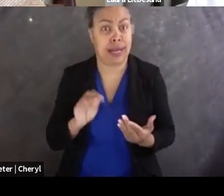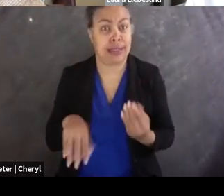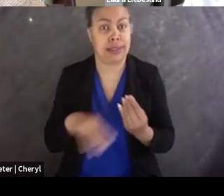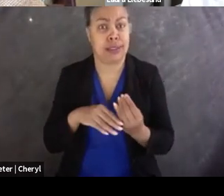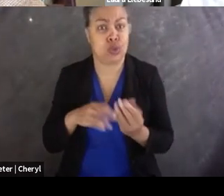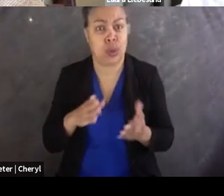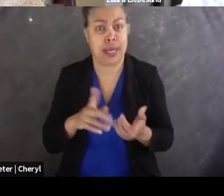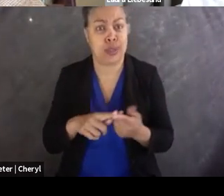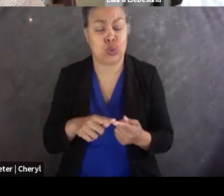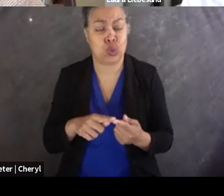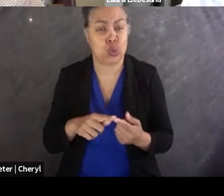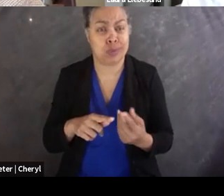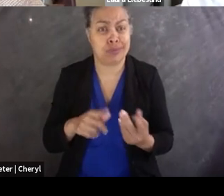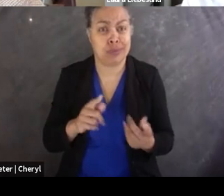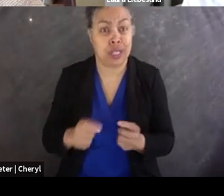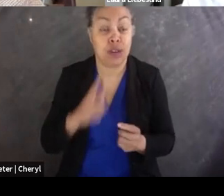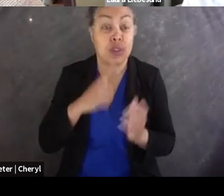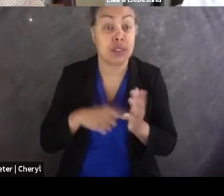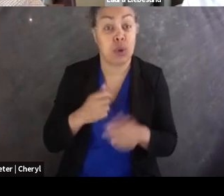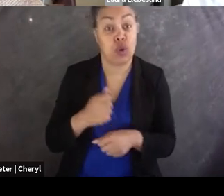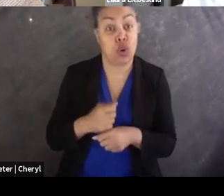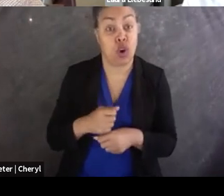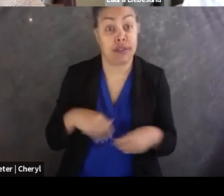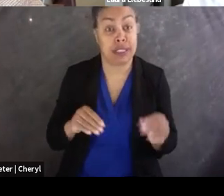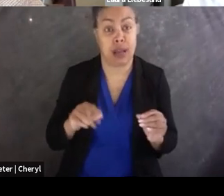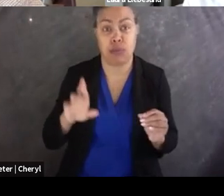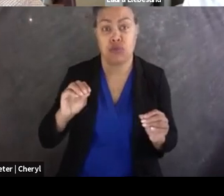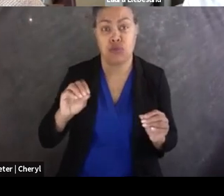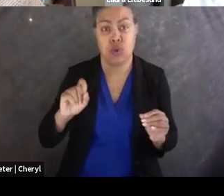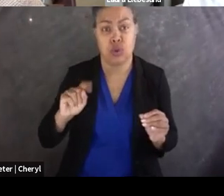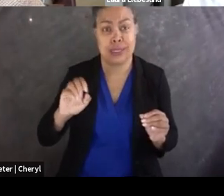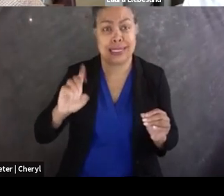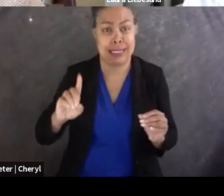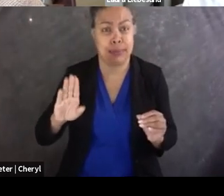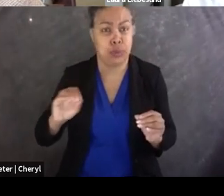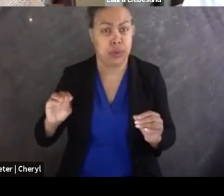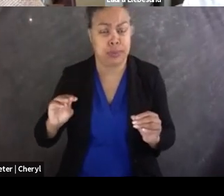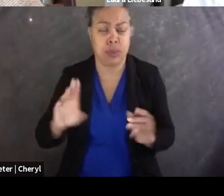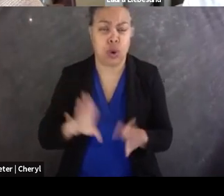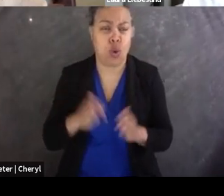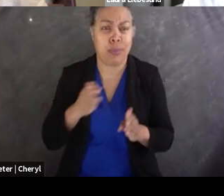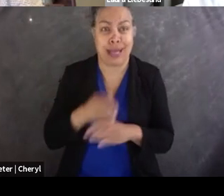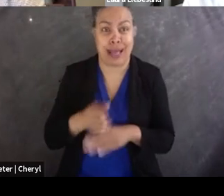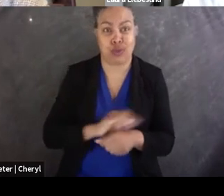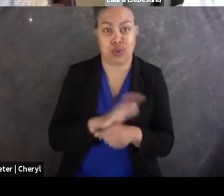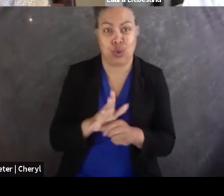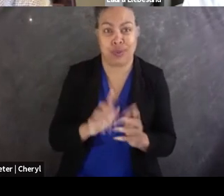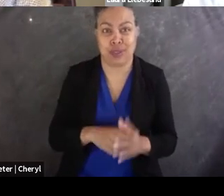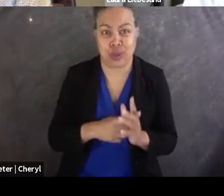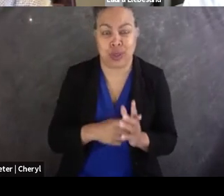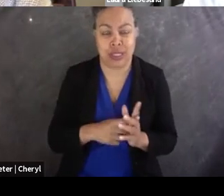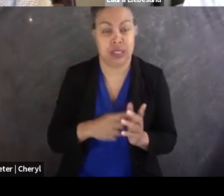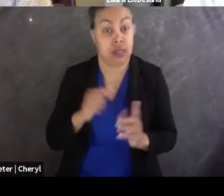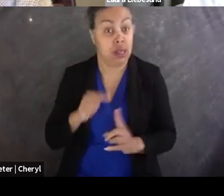pivoting. Coffee shops like the Roasted Boom that opened after the beginning of the health emergency pivoted